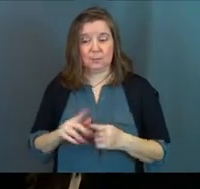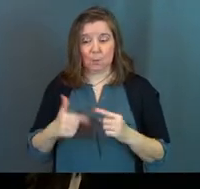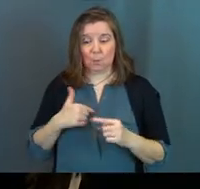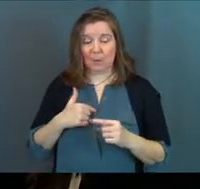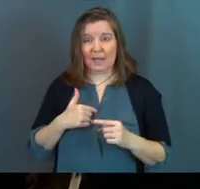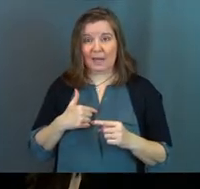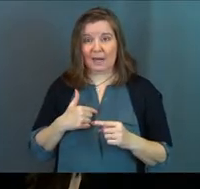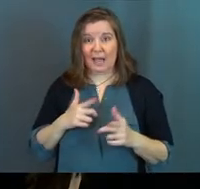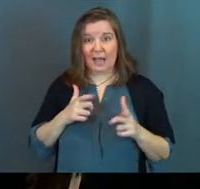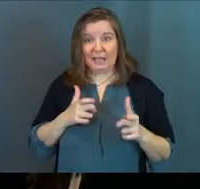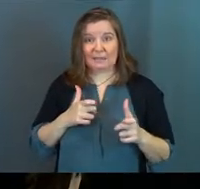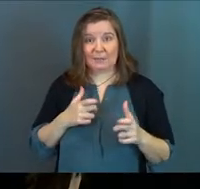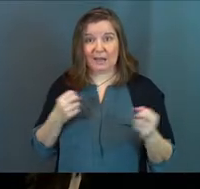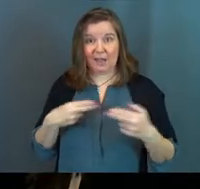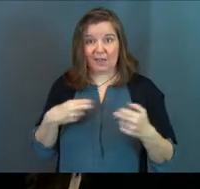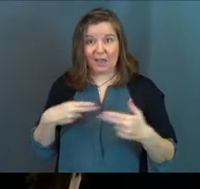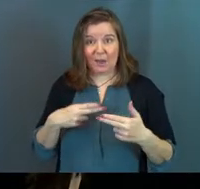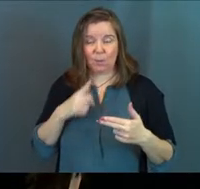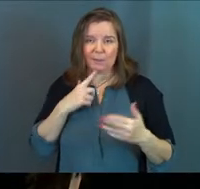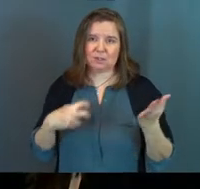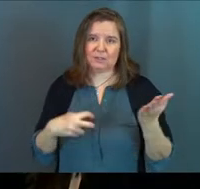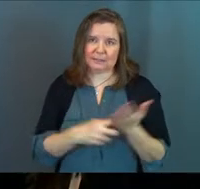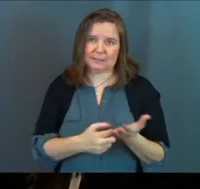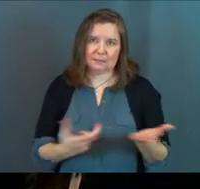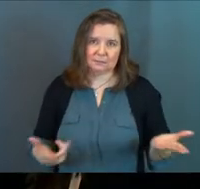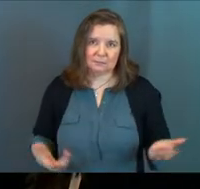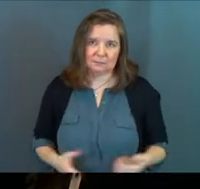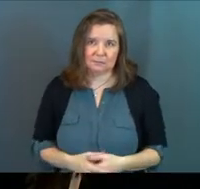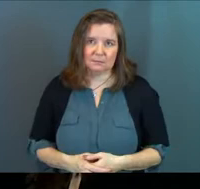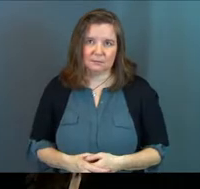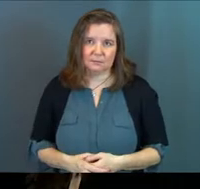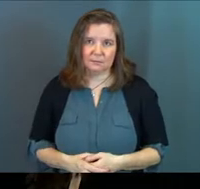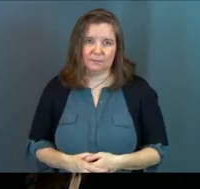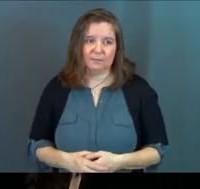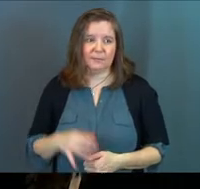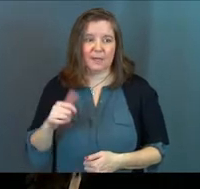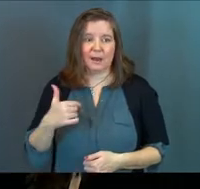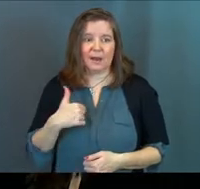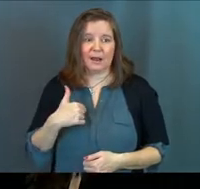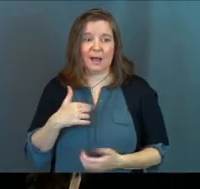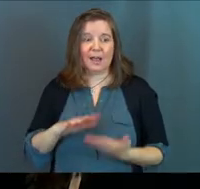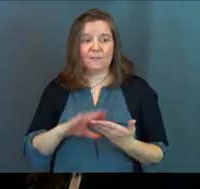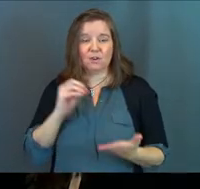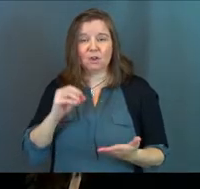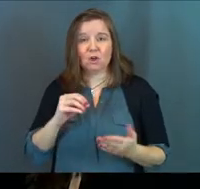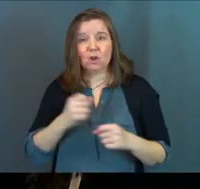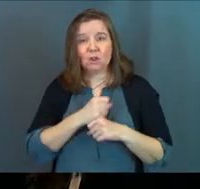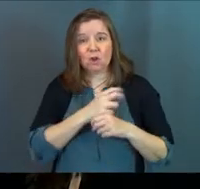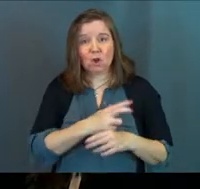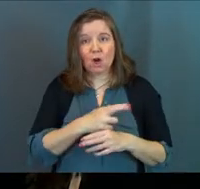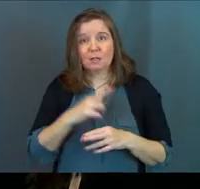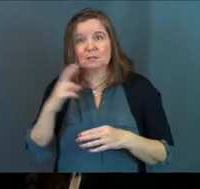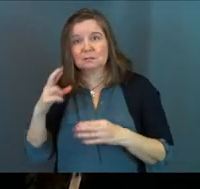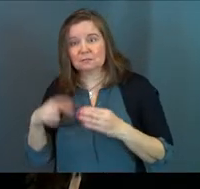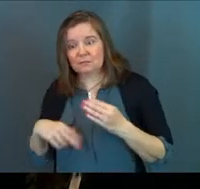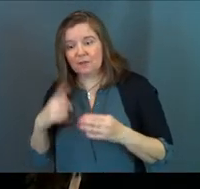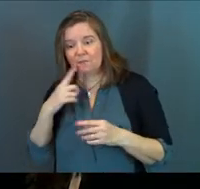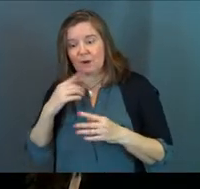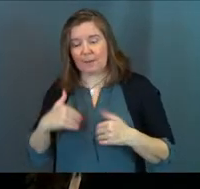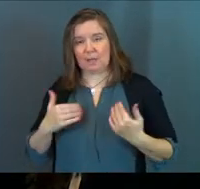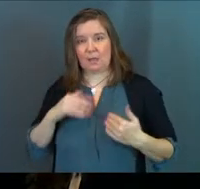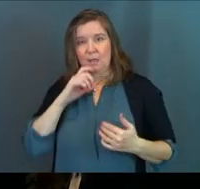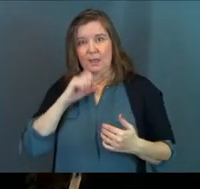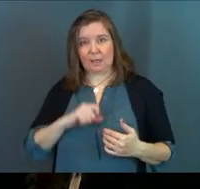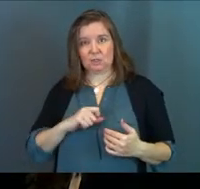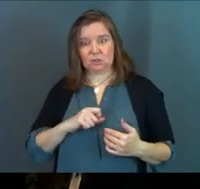When I speed on the highway, there's a ticket. That I've got to learn the cause and effect from a very young